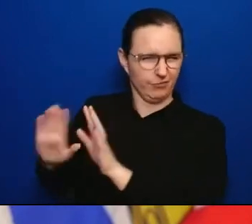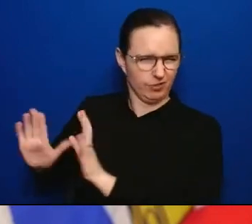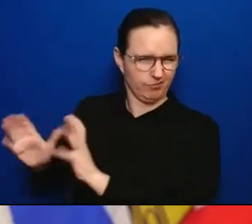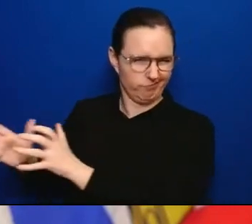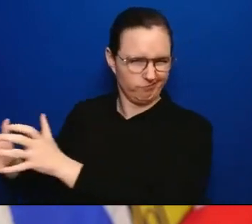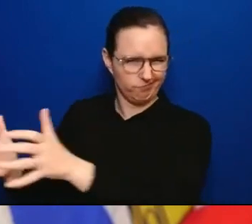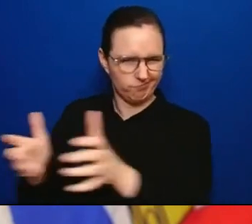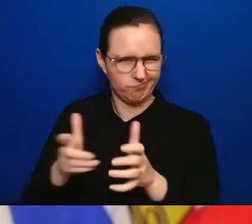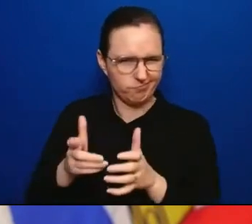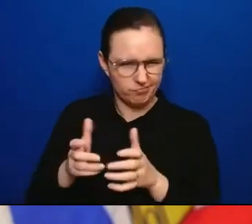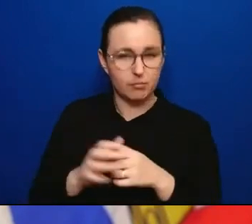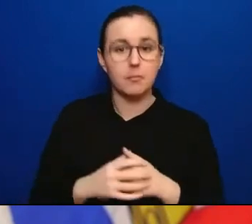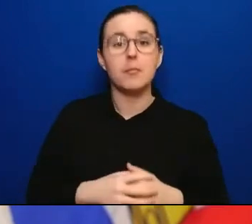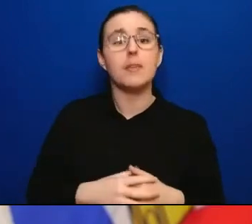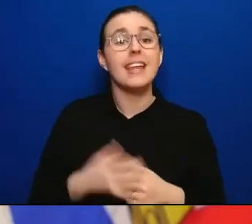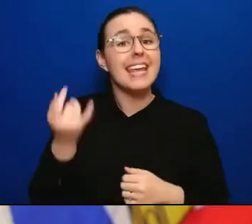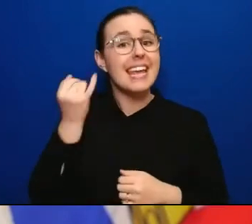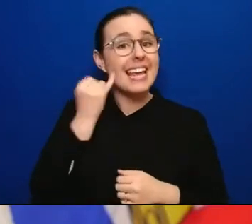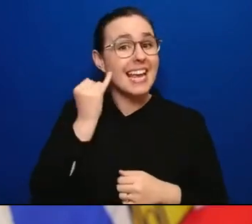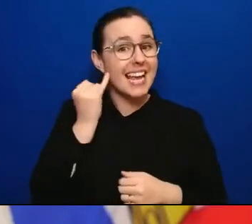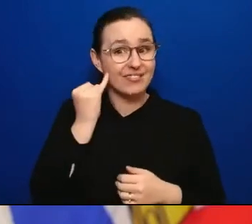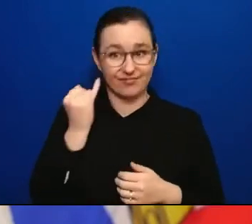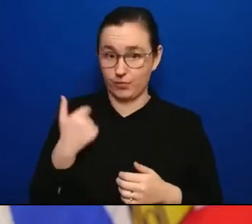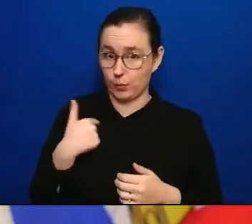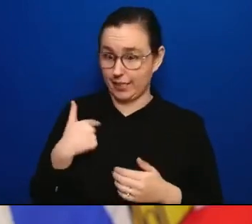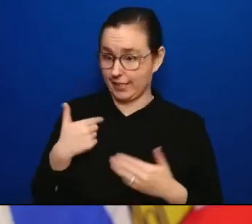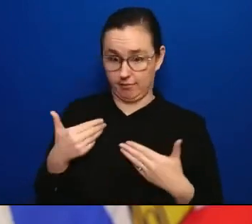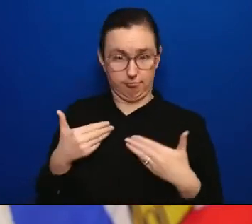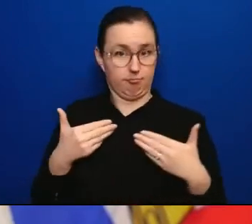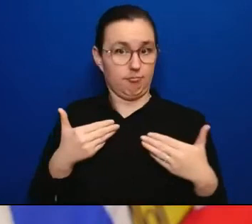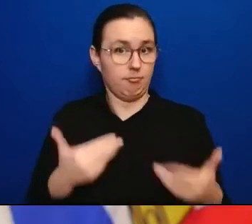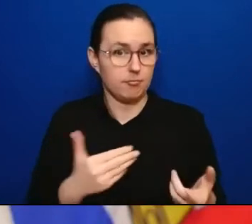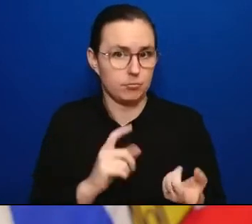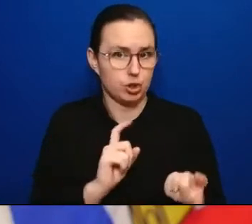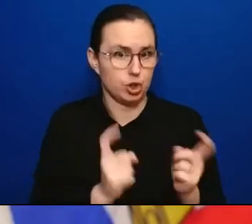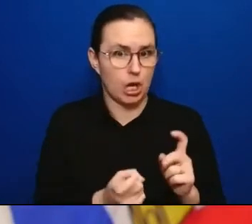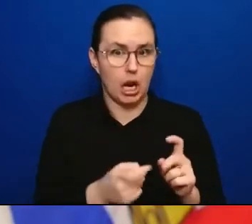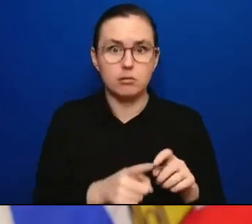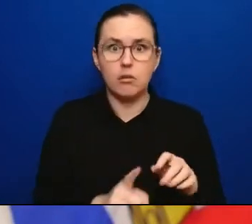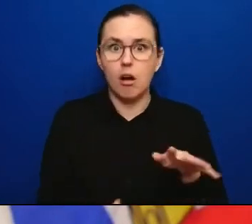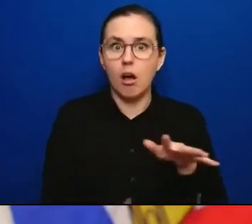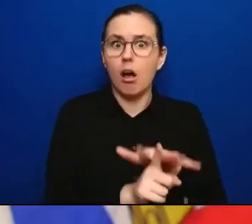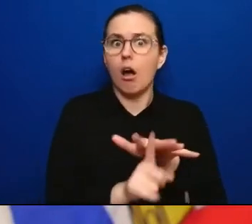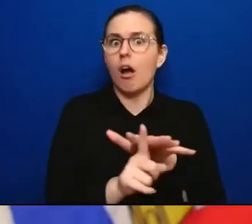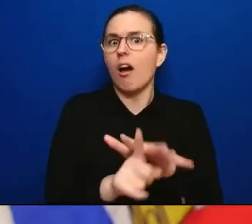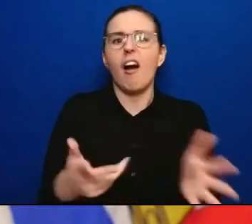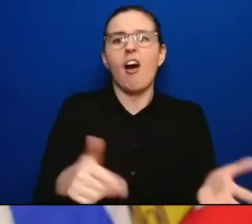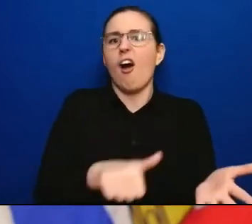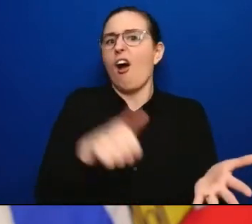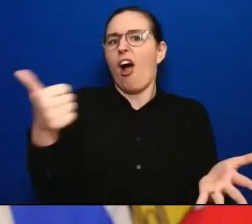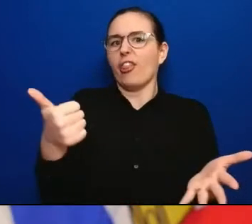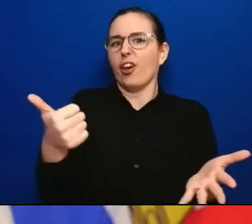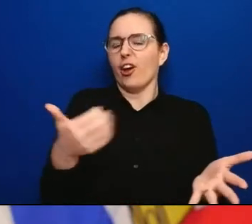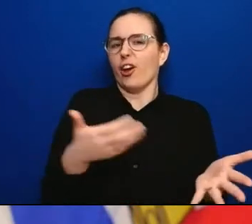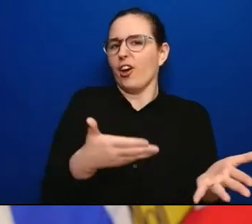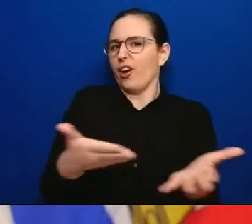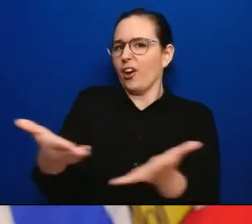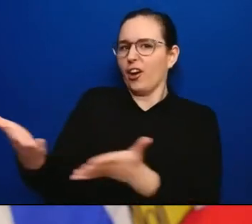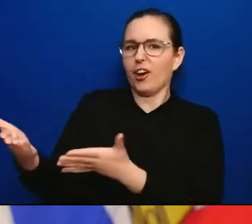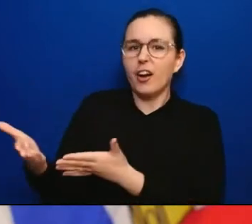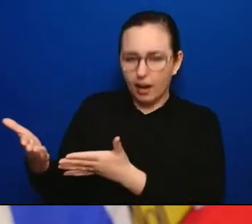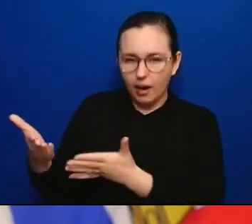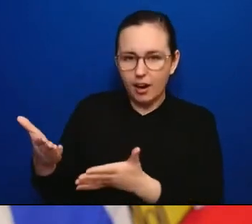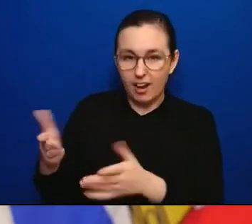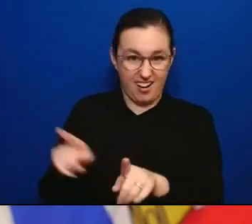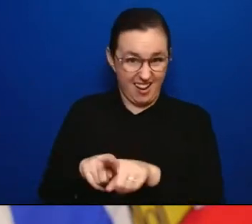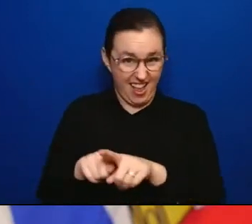groups, because as soon as we make one change, other questions come up, and that's one of the things that's reflected today in the